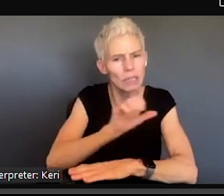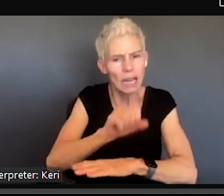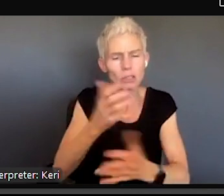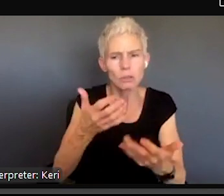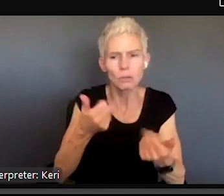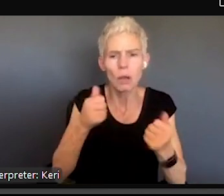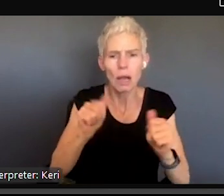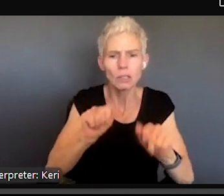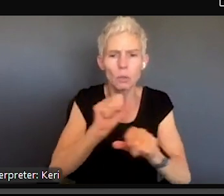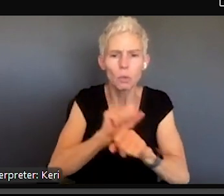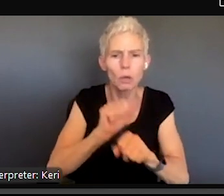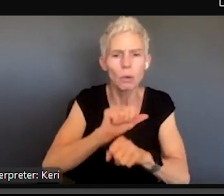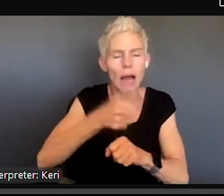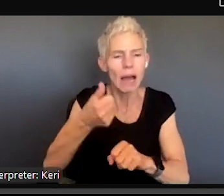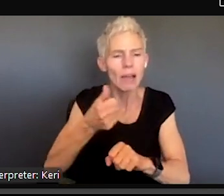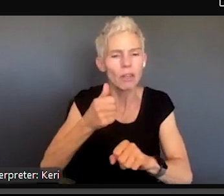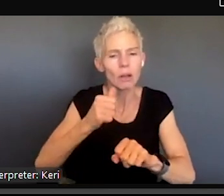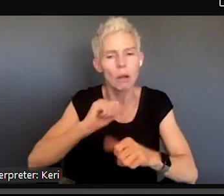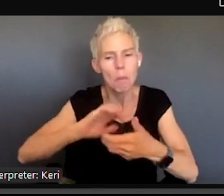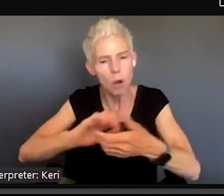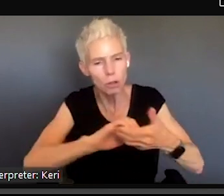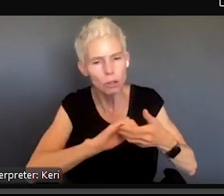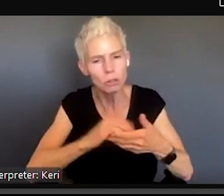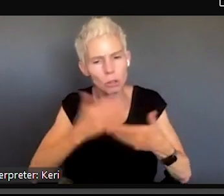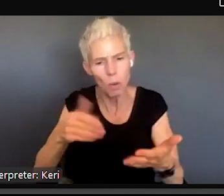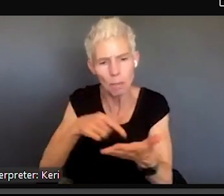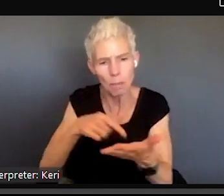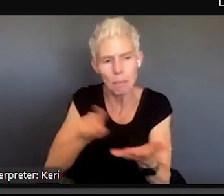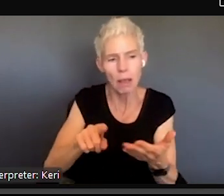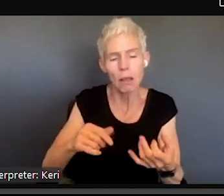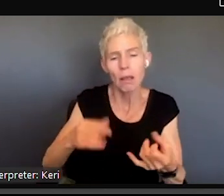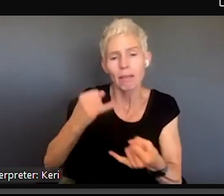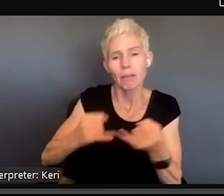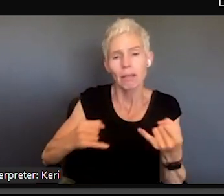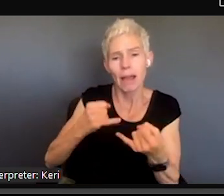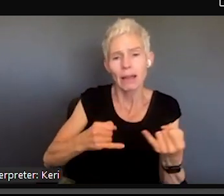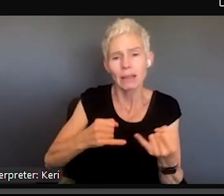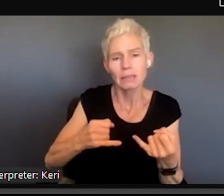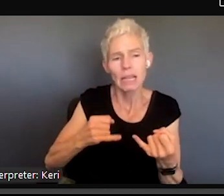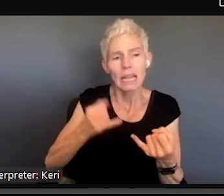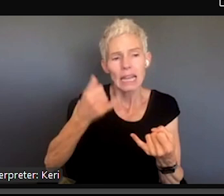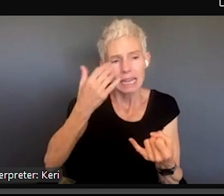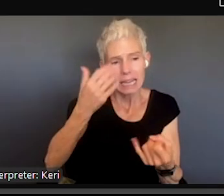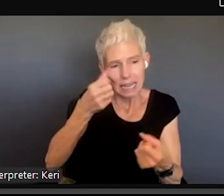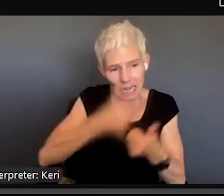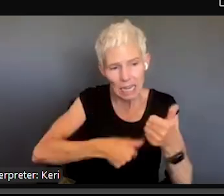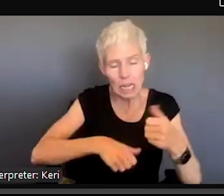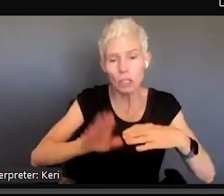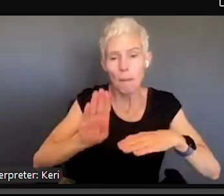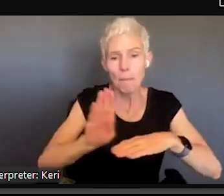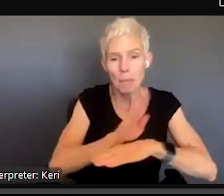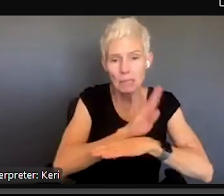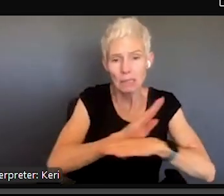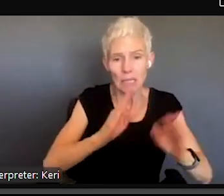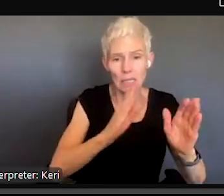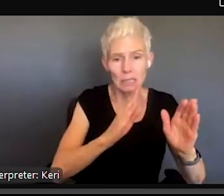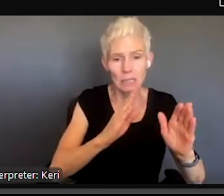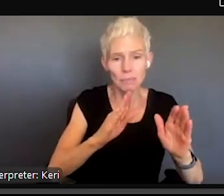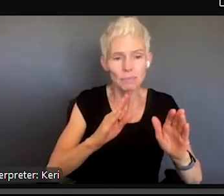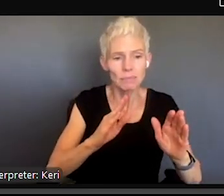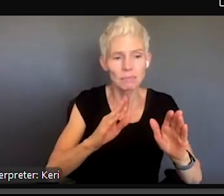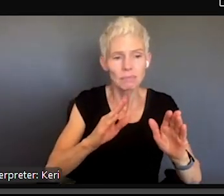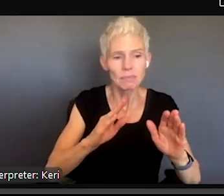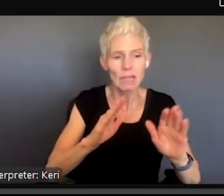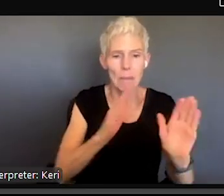other health plan partners to pay. And then lastly, each commercial plan, this has probably been the